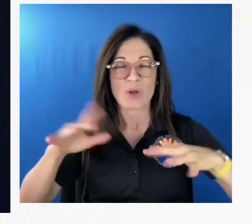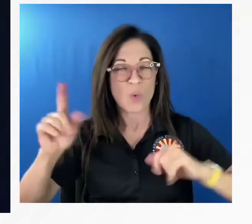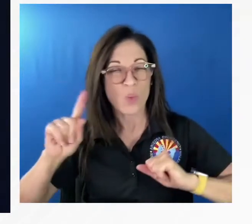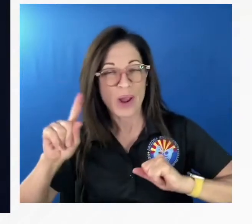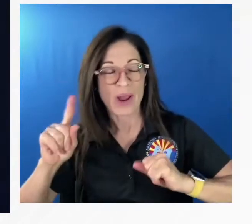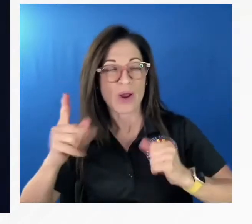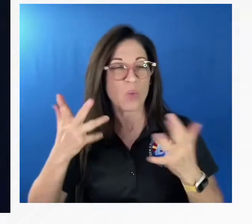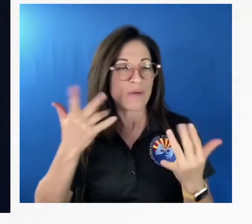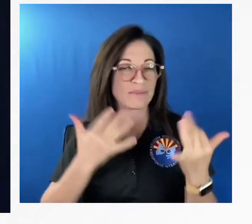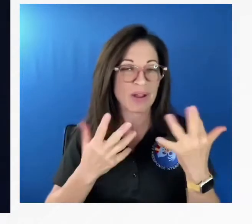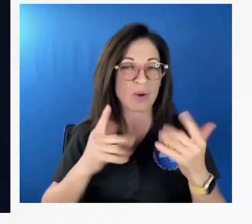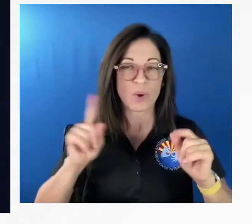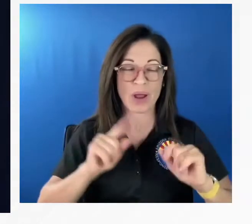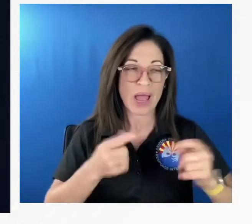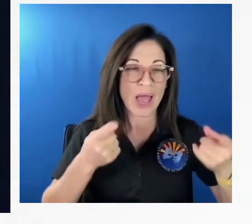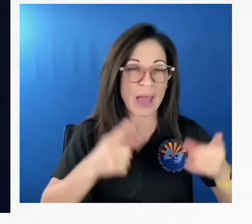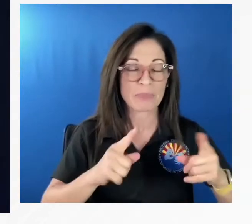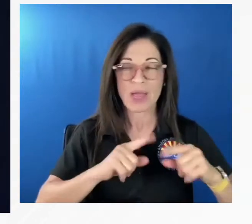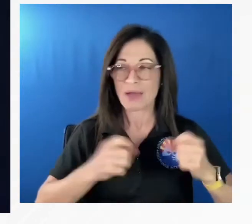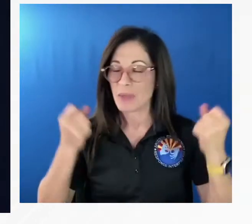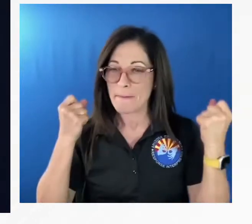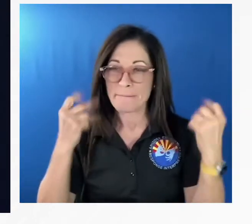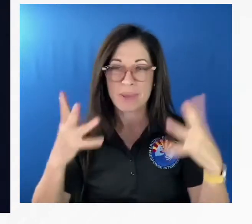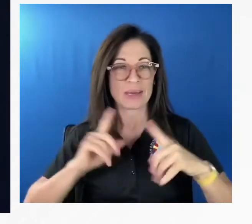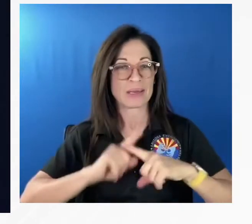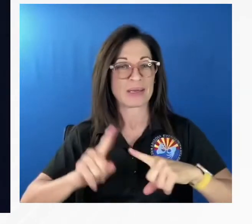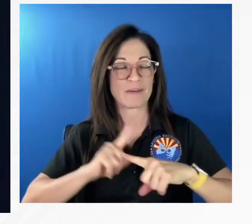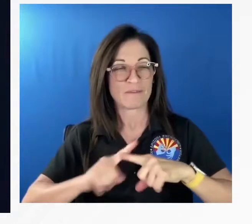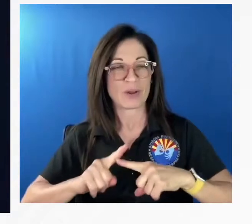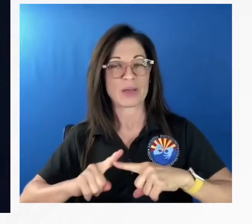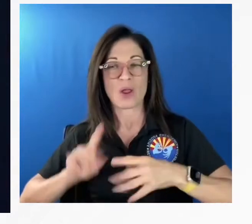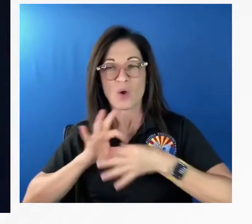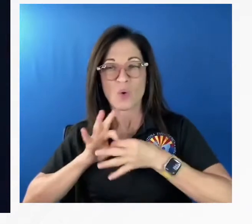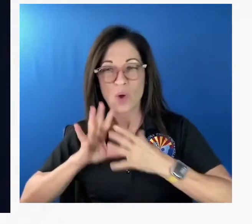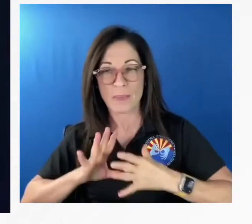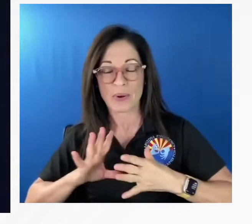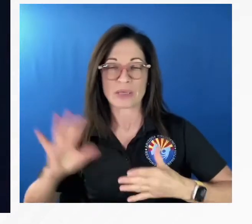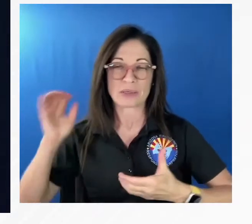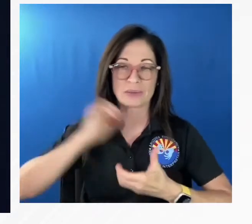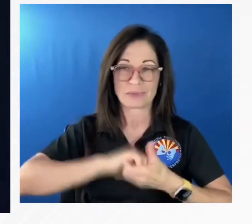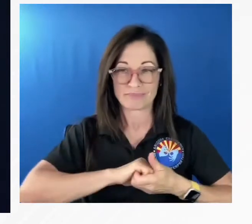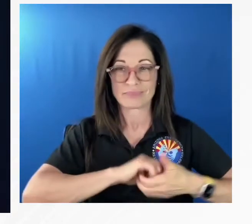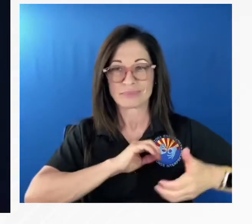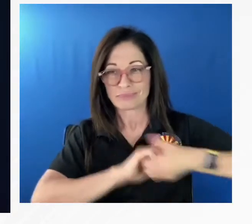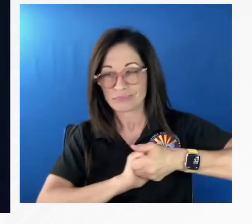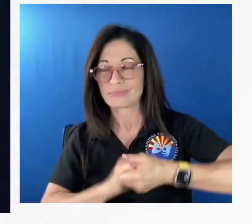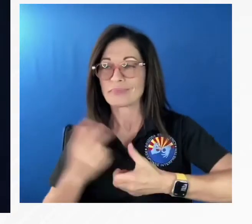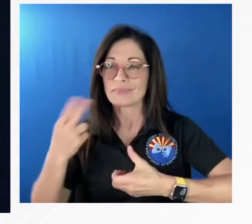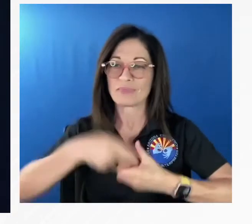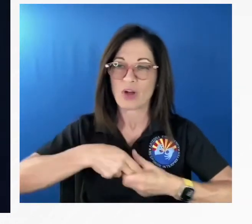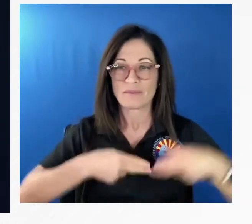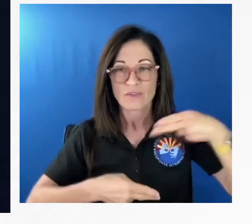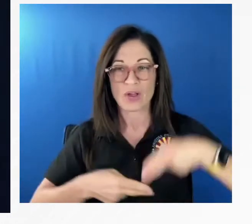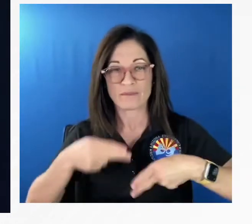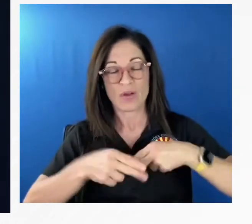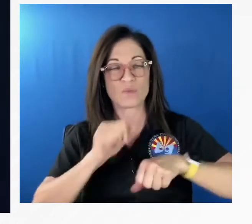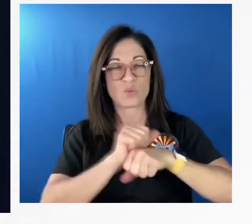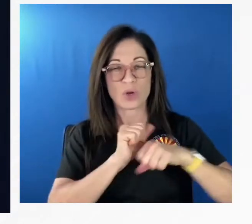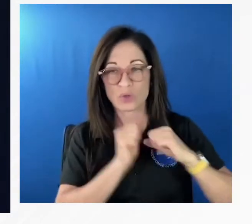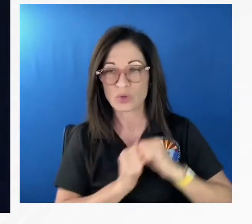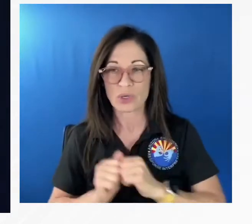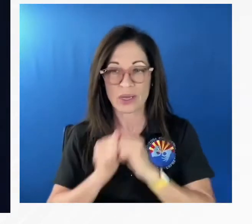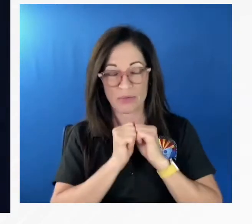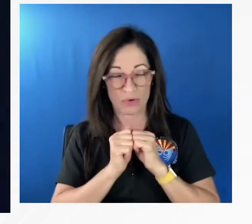these agencies, federal, state, local agencies coming together and working together, and that's